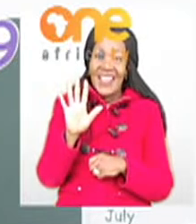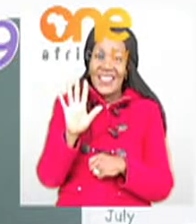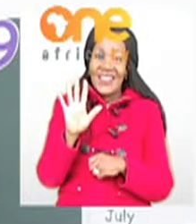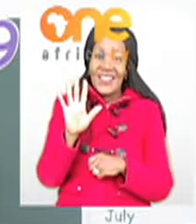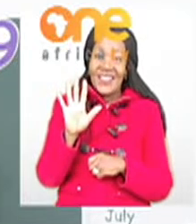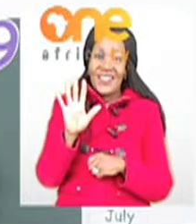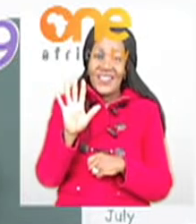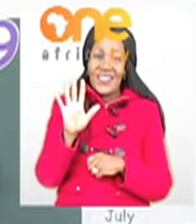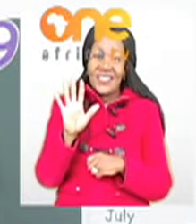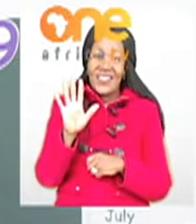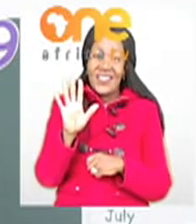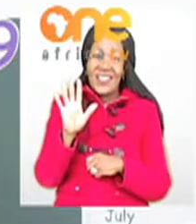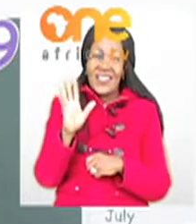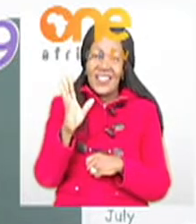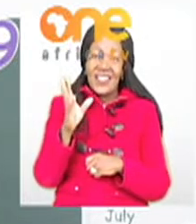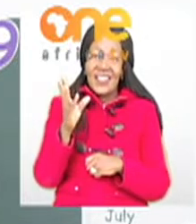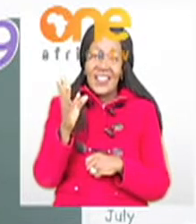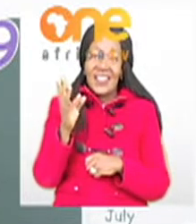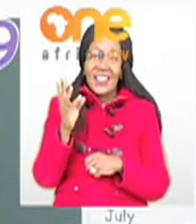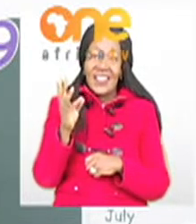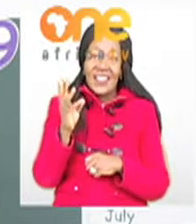5,